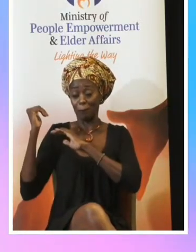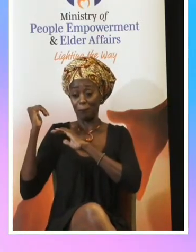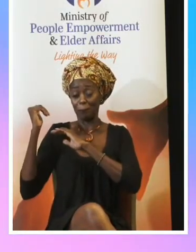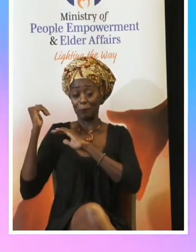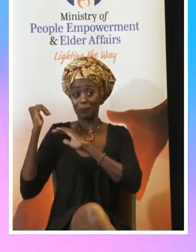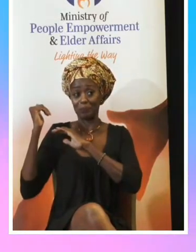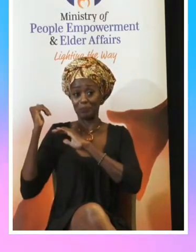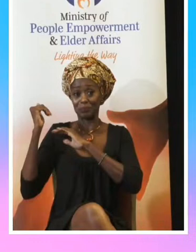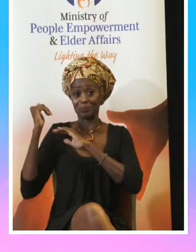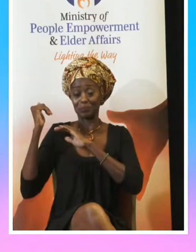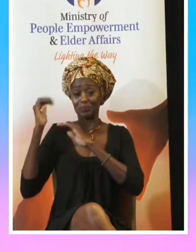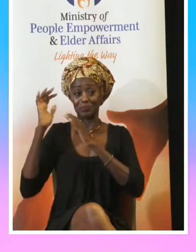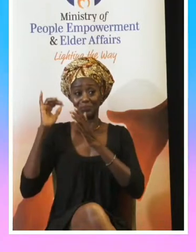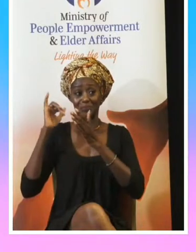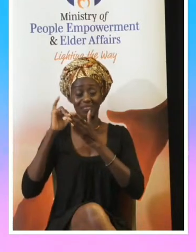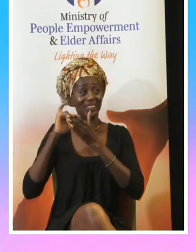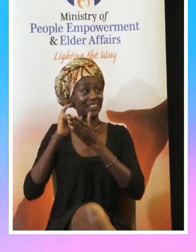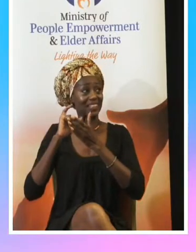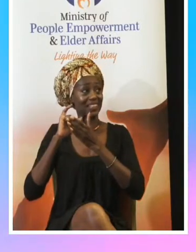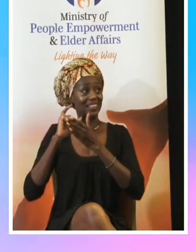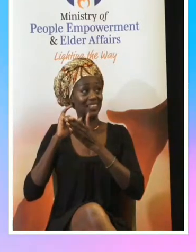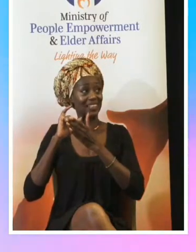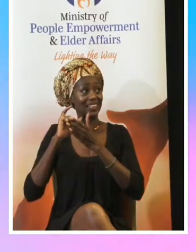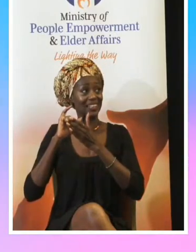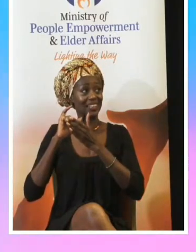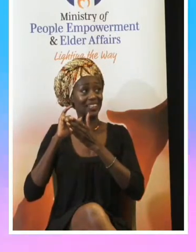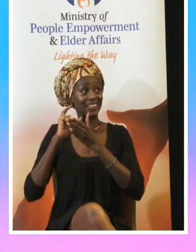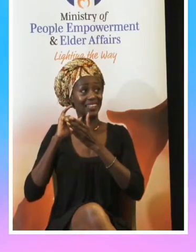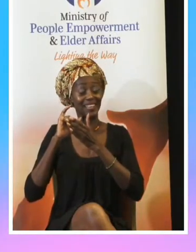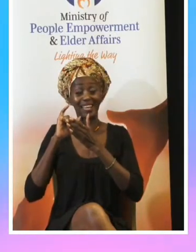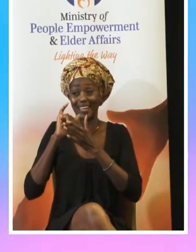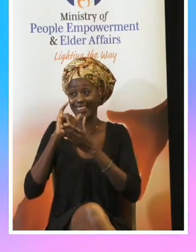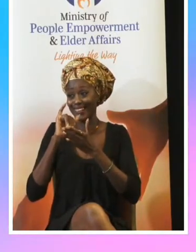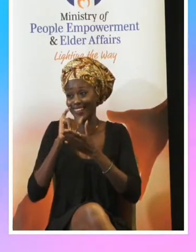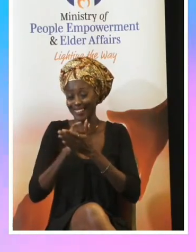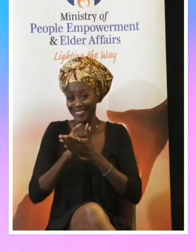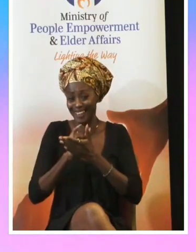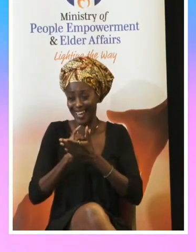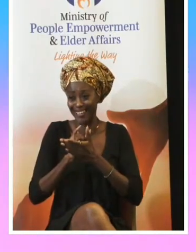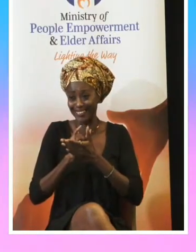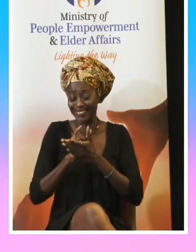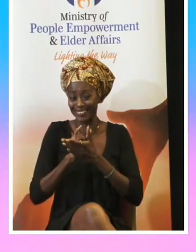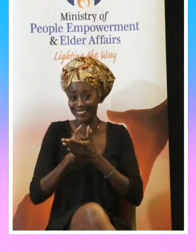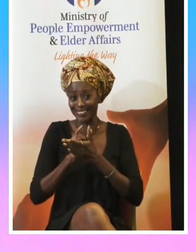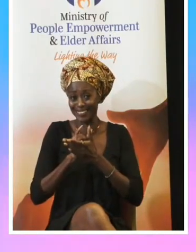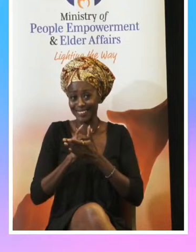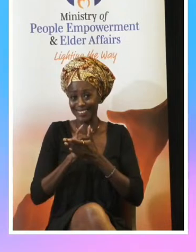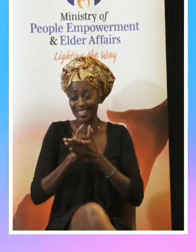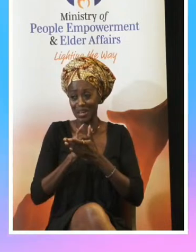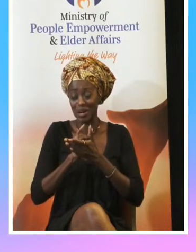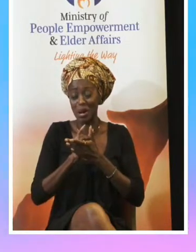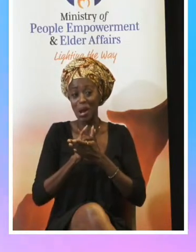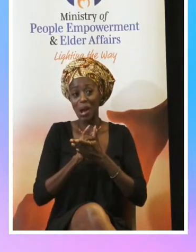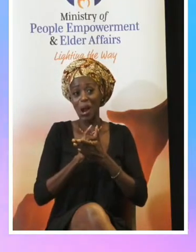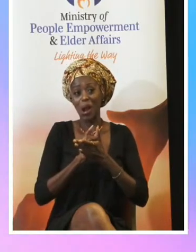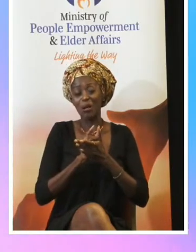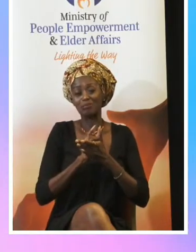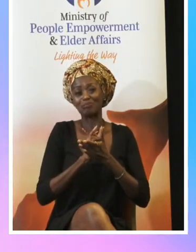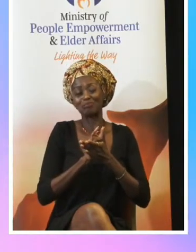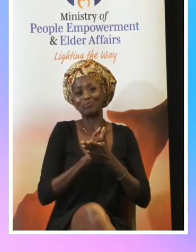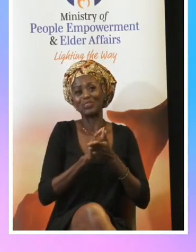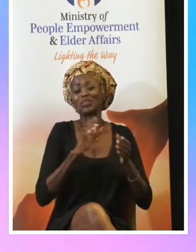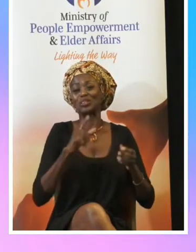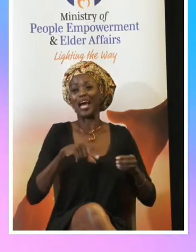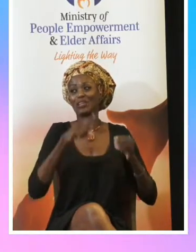gets to the audience, because I was not prepared for the vote of thanks, even though I knew I had to do the vote of thanks. I